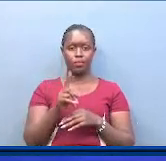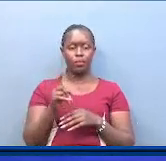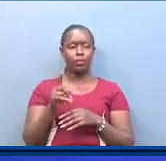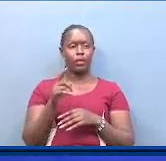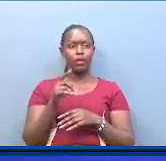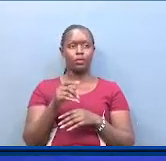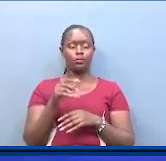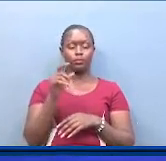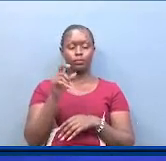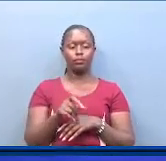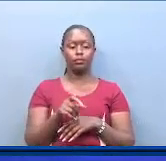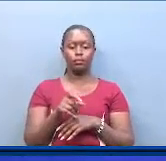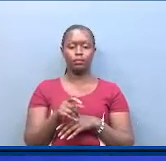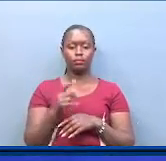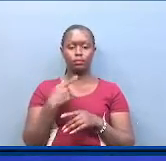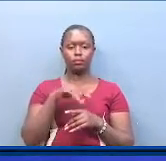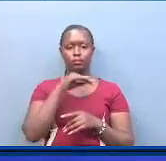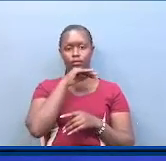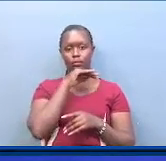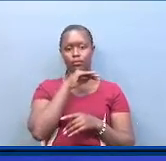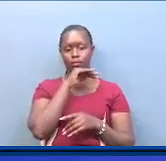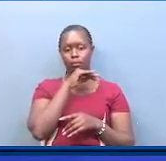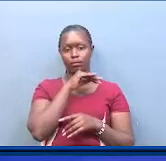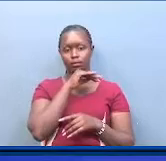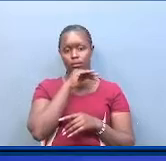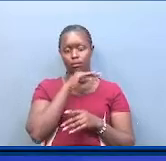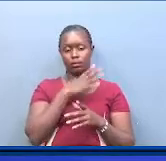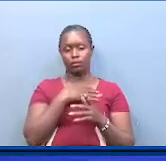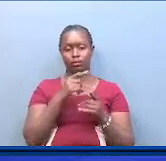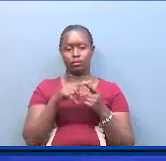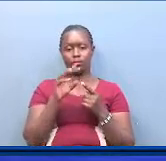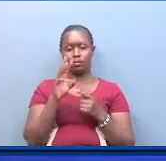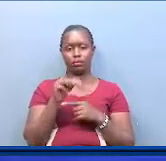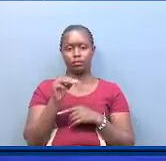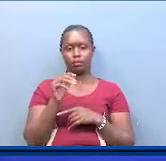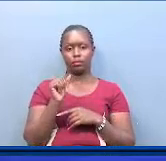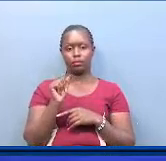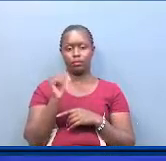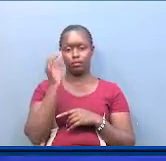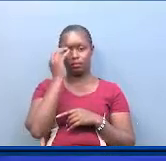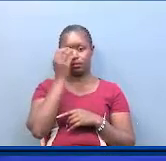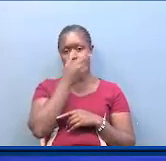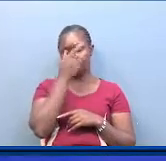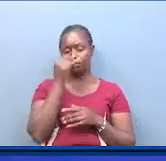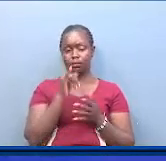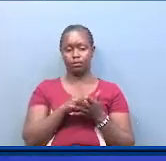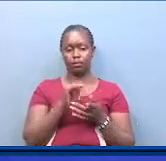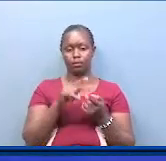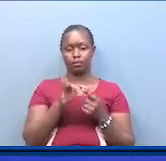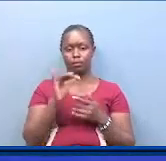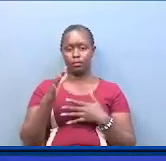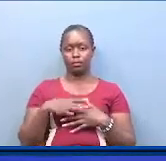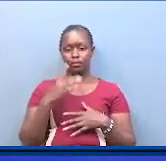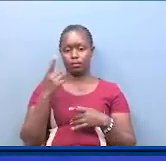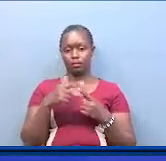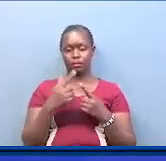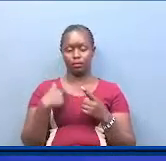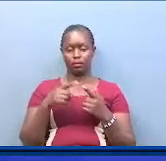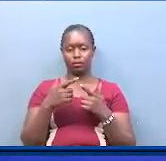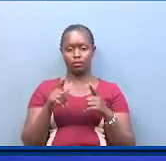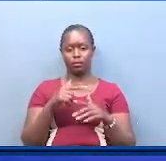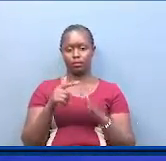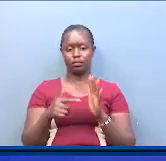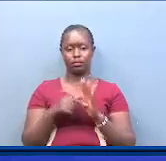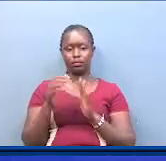the candidature of Raila Amolo Odinga and Martha Karua. because that is those are the people who are going to liberate this